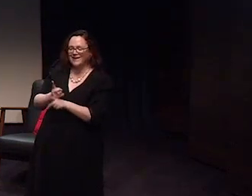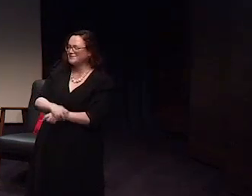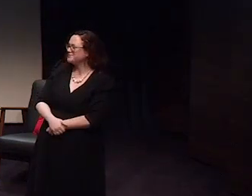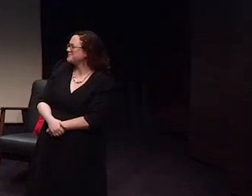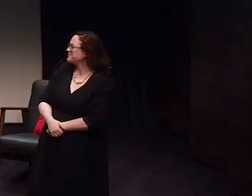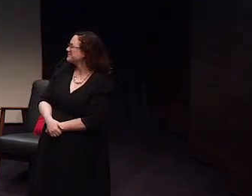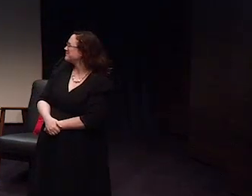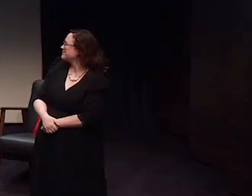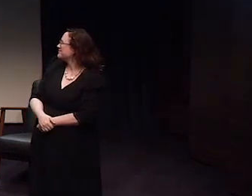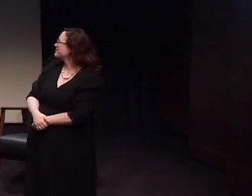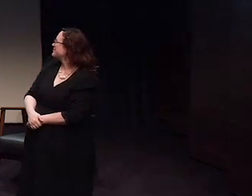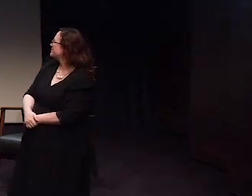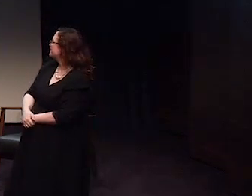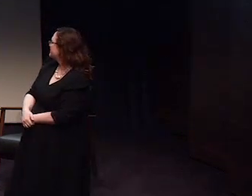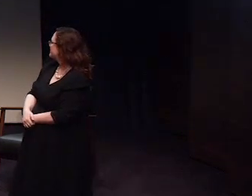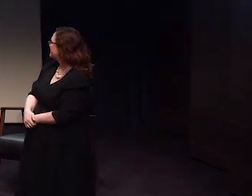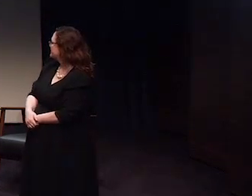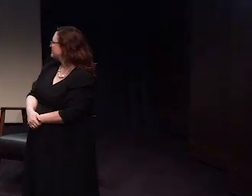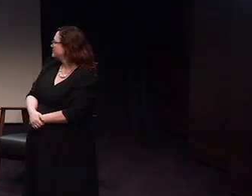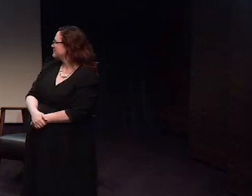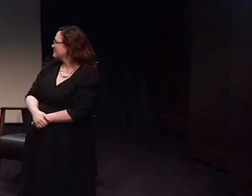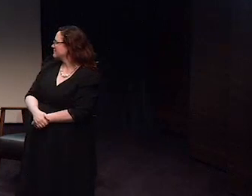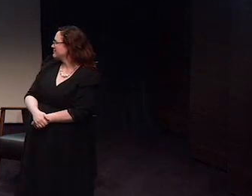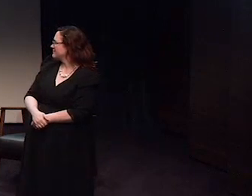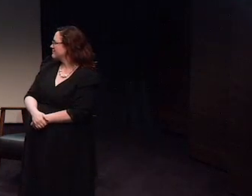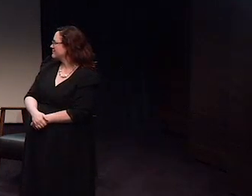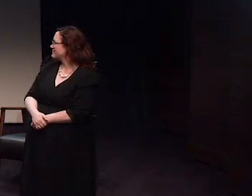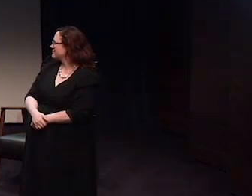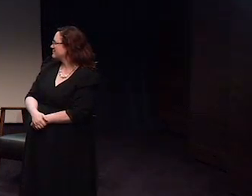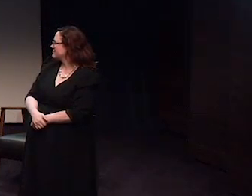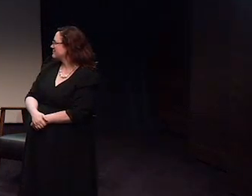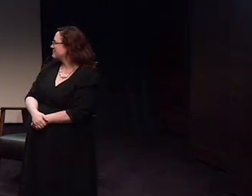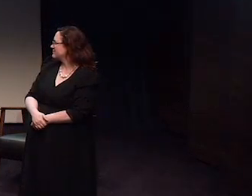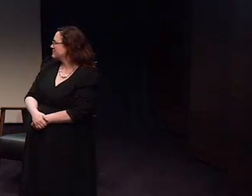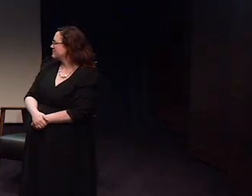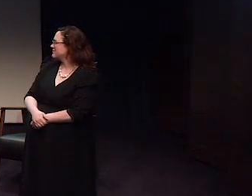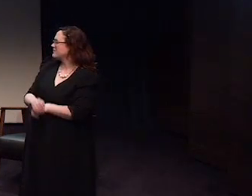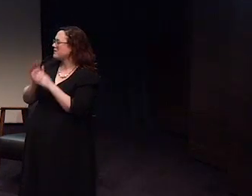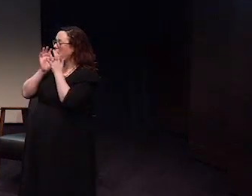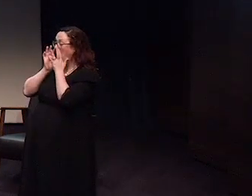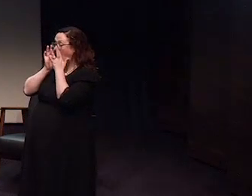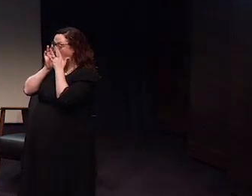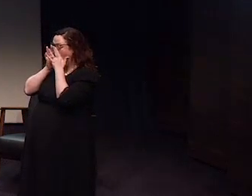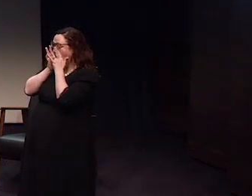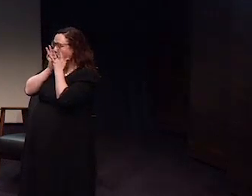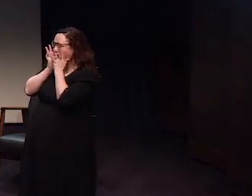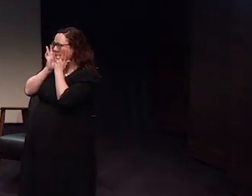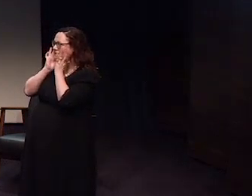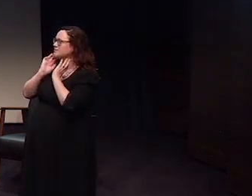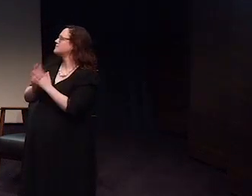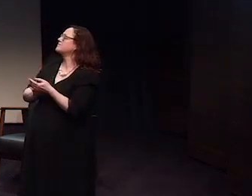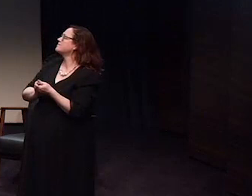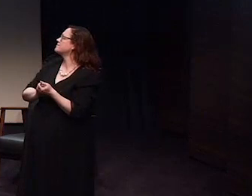So next, Robert, gonna give context. Okay, and firstly, I would like to tell you about the place where we carried out